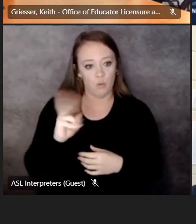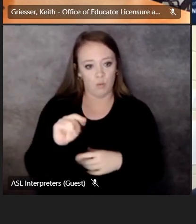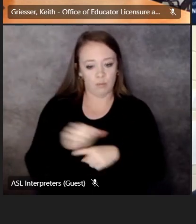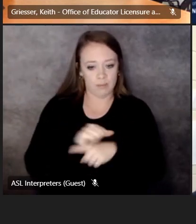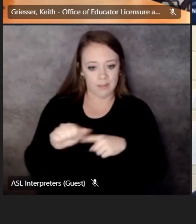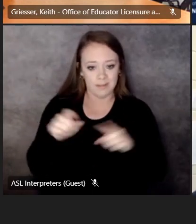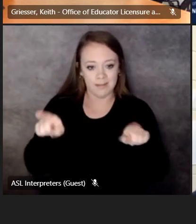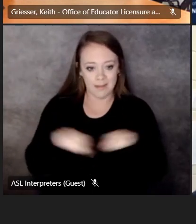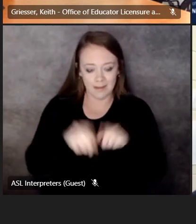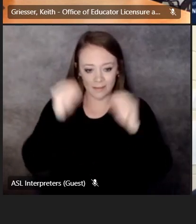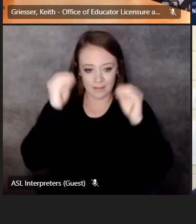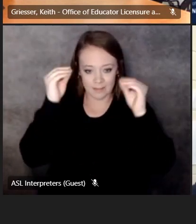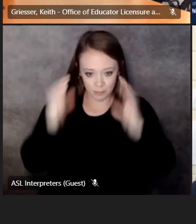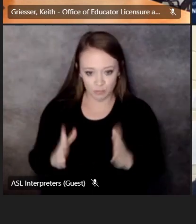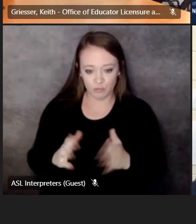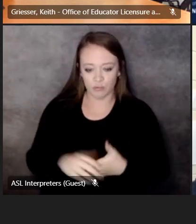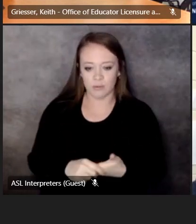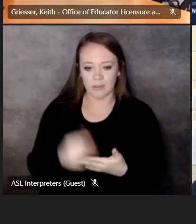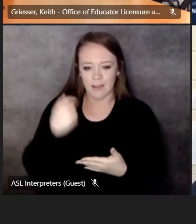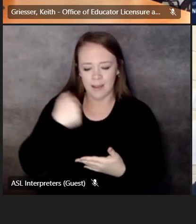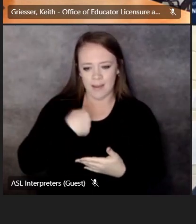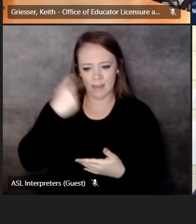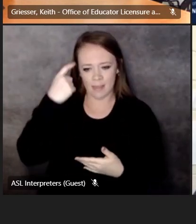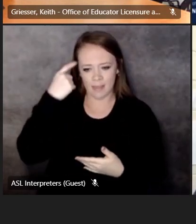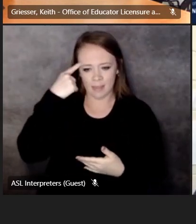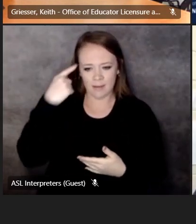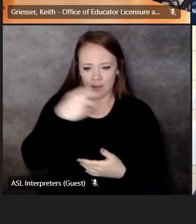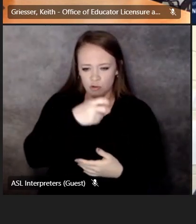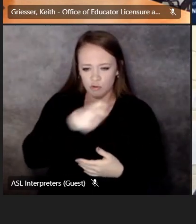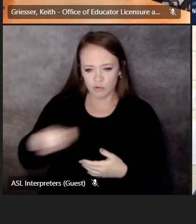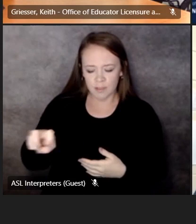shift and the work around deeper learning,